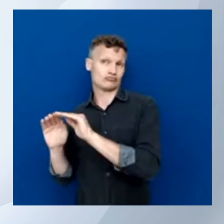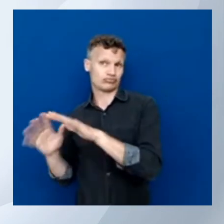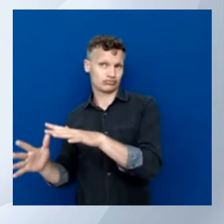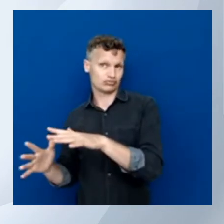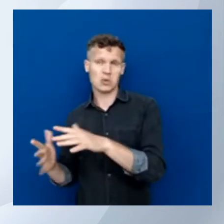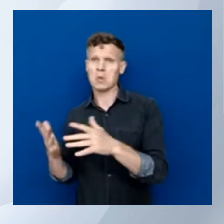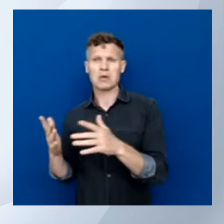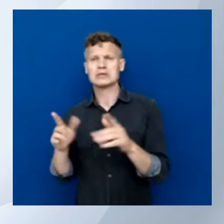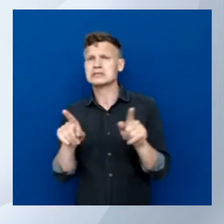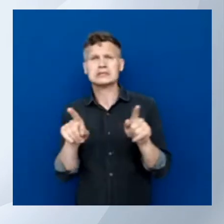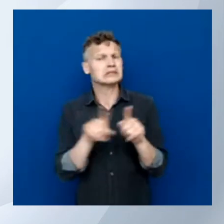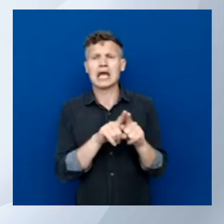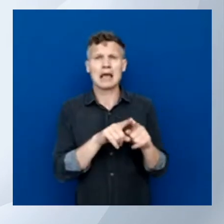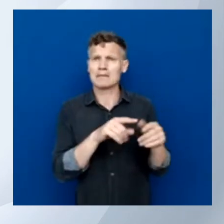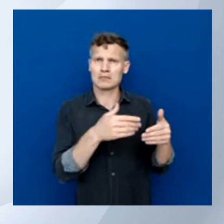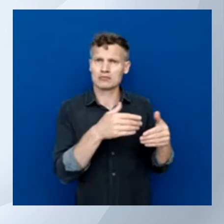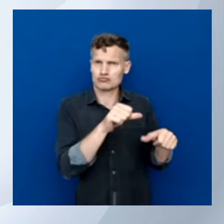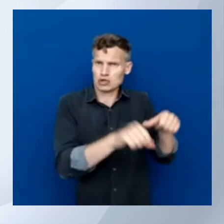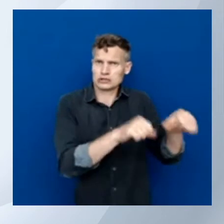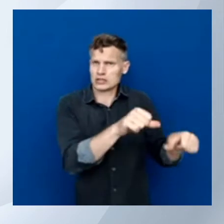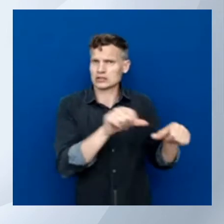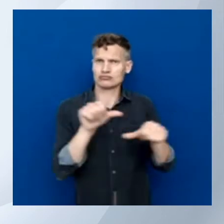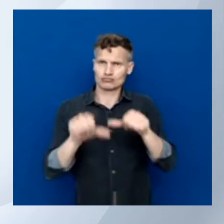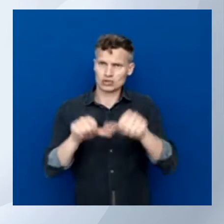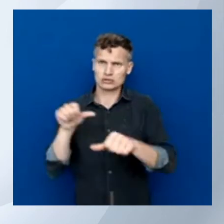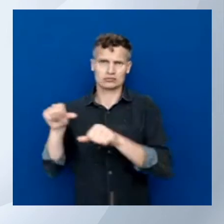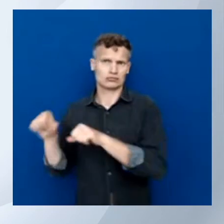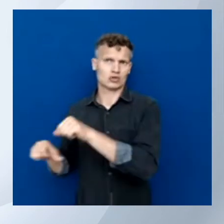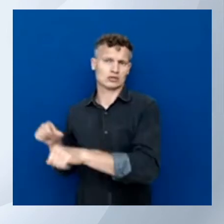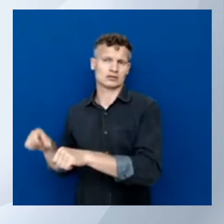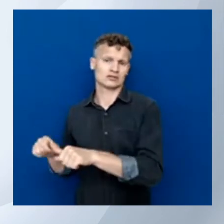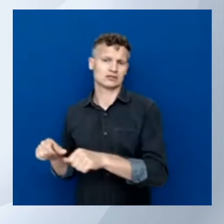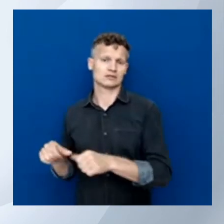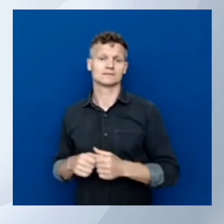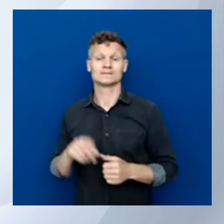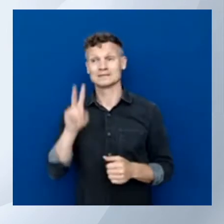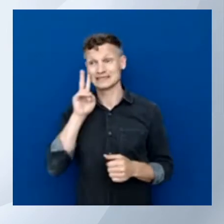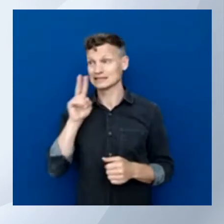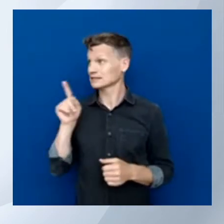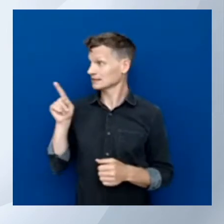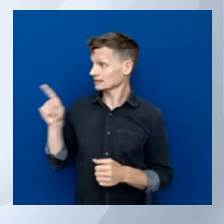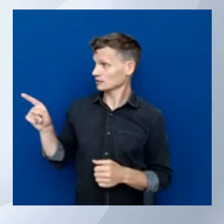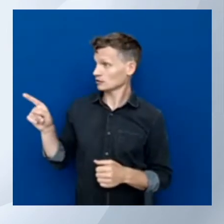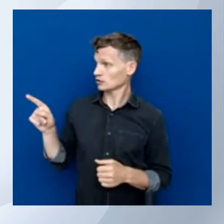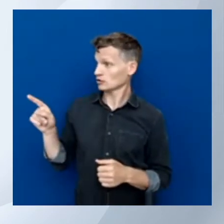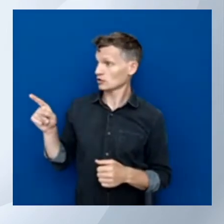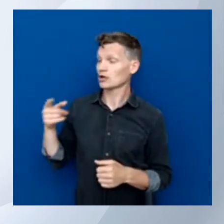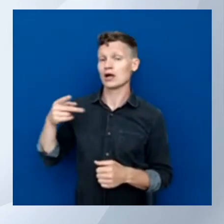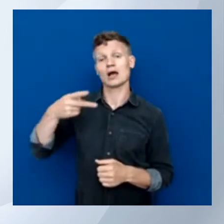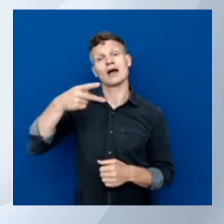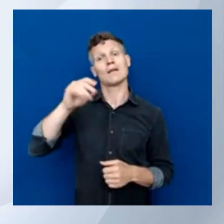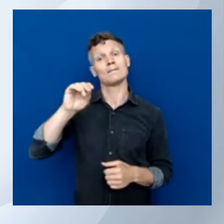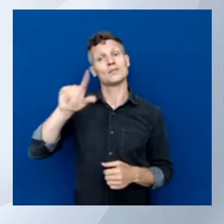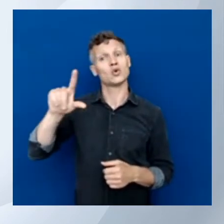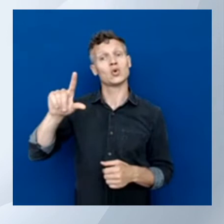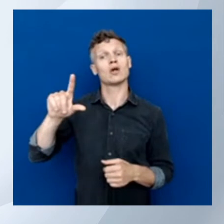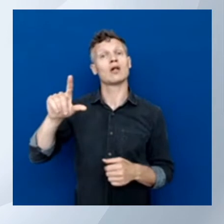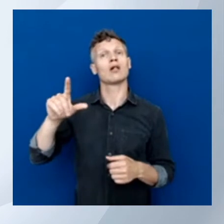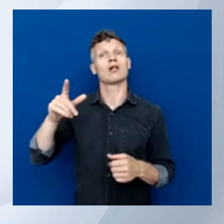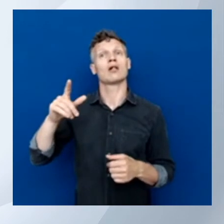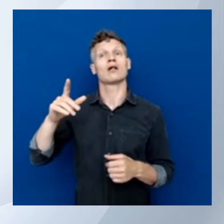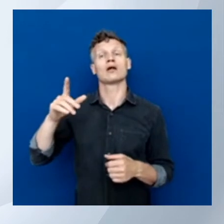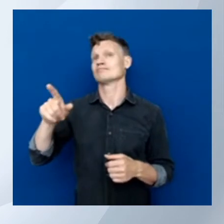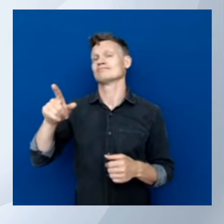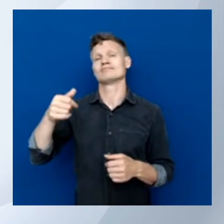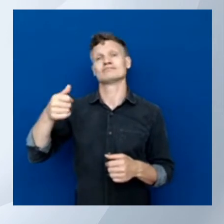them. Here we disable the pool, and we then